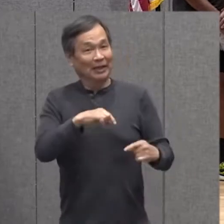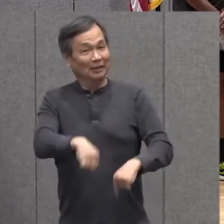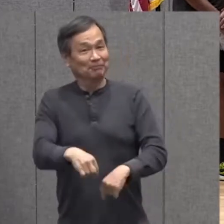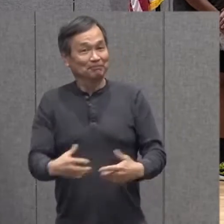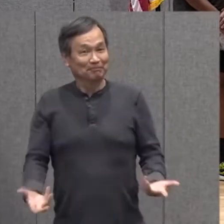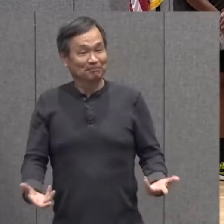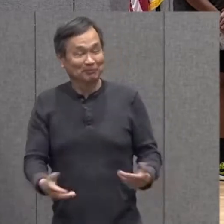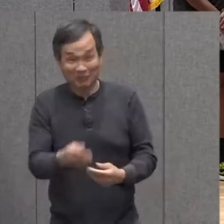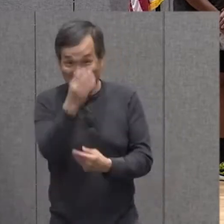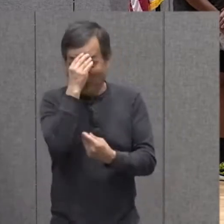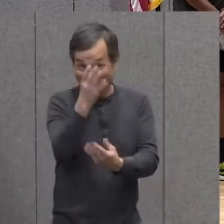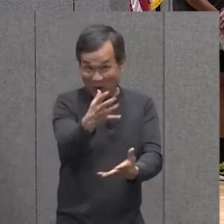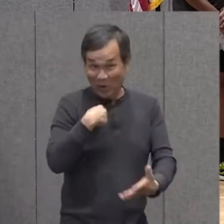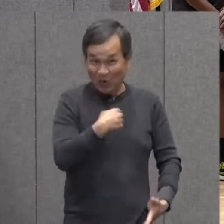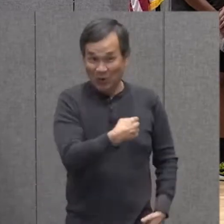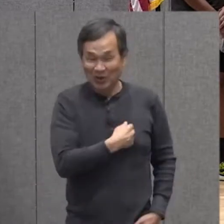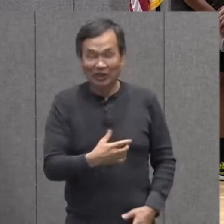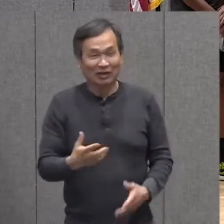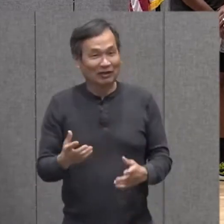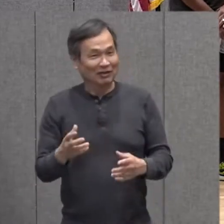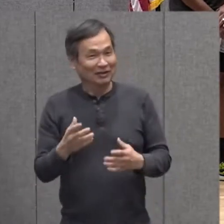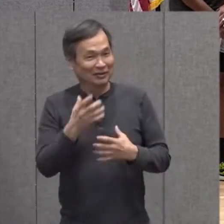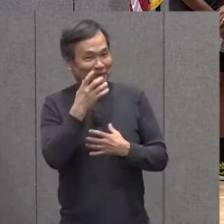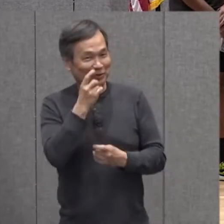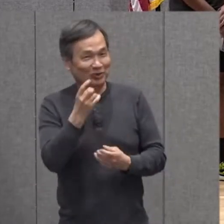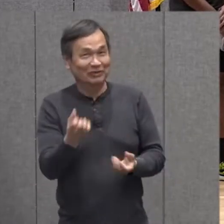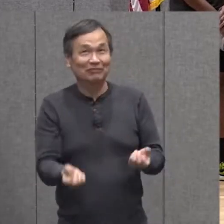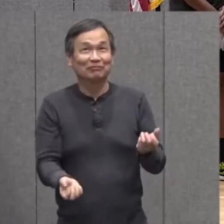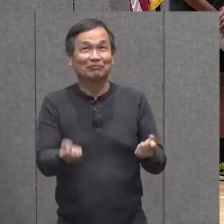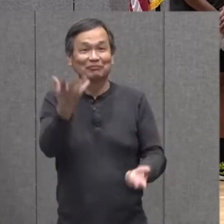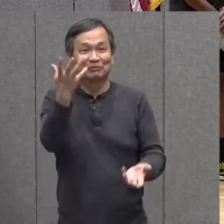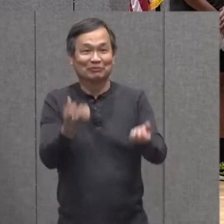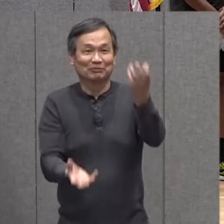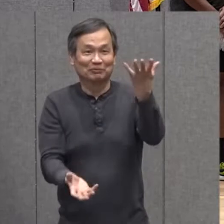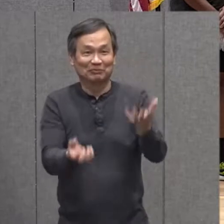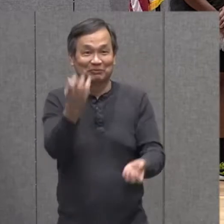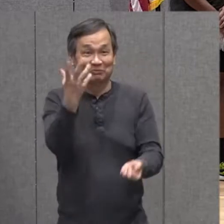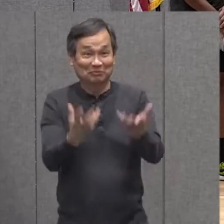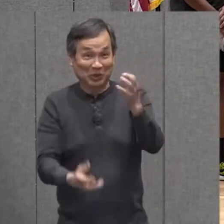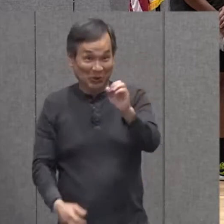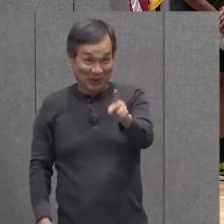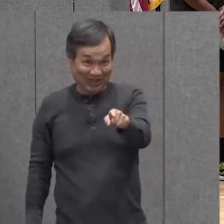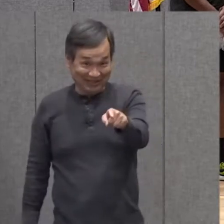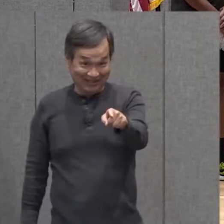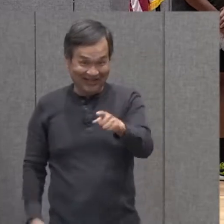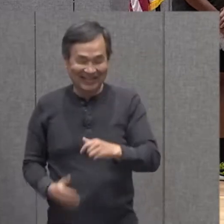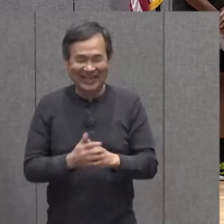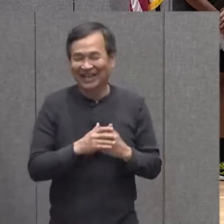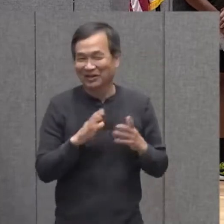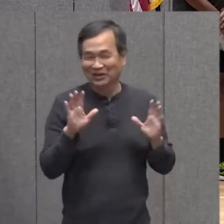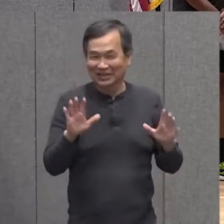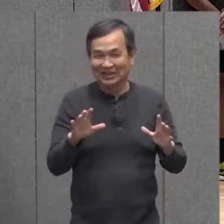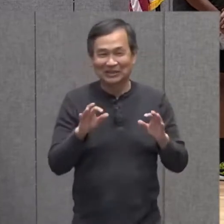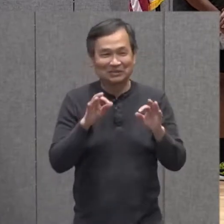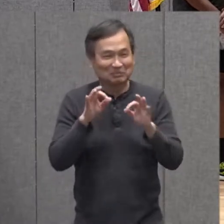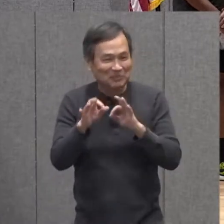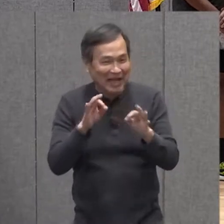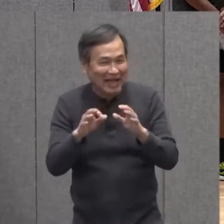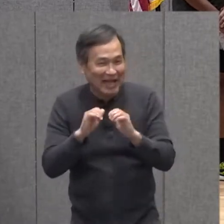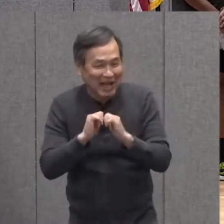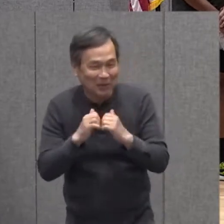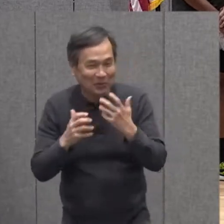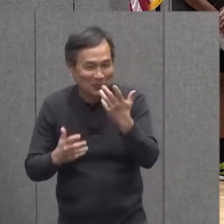We are going to do some juggling today. Vamos a hacer barabalismo. So to start off, we're only going to